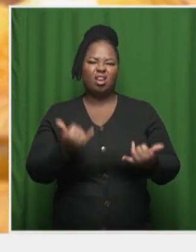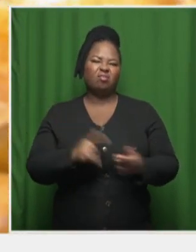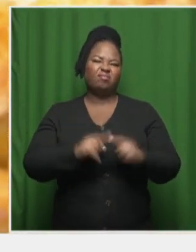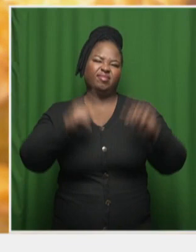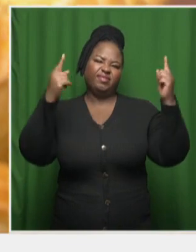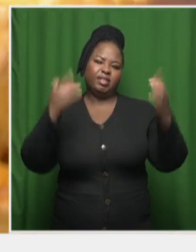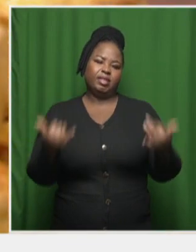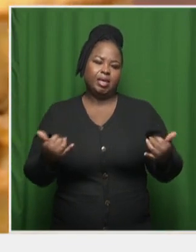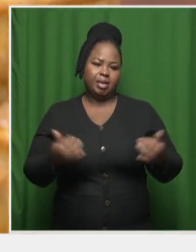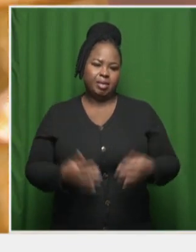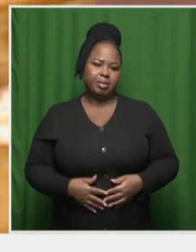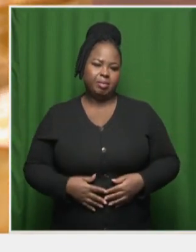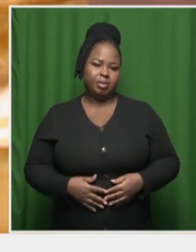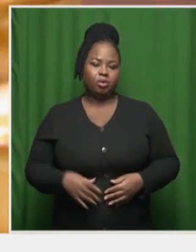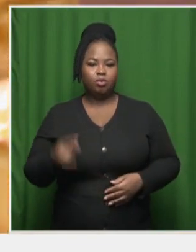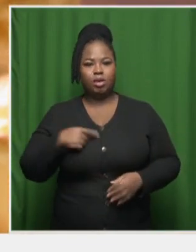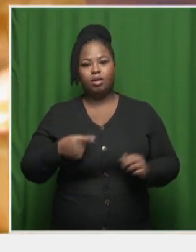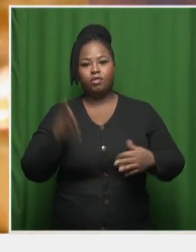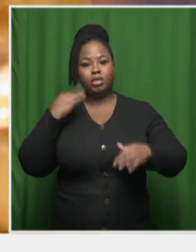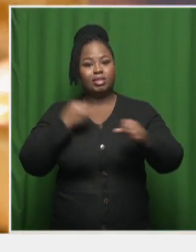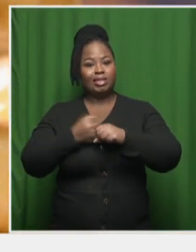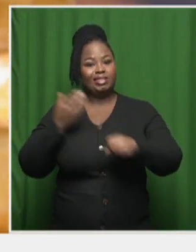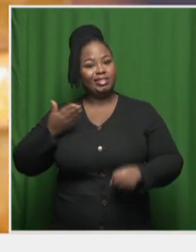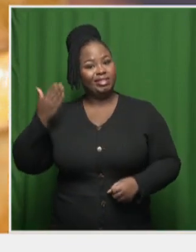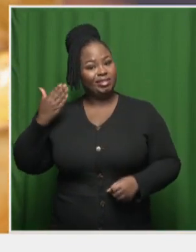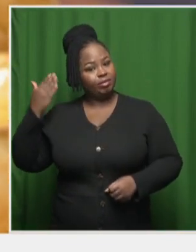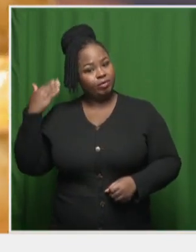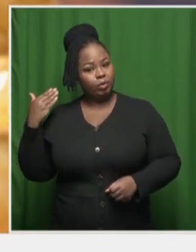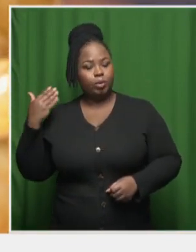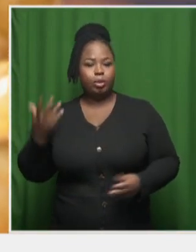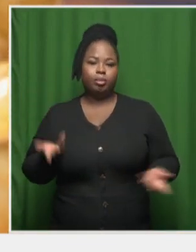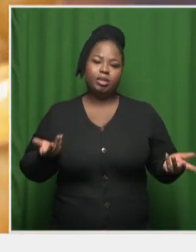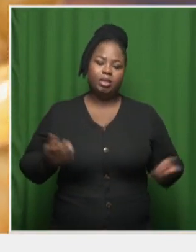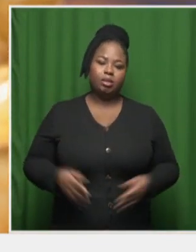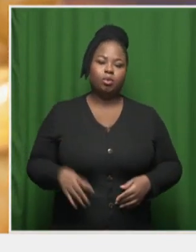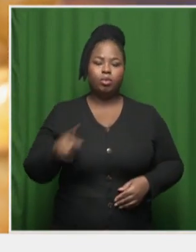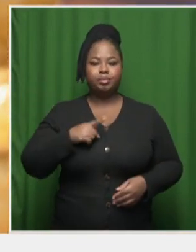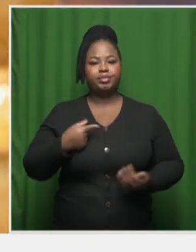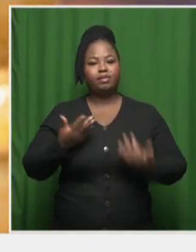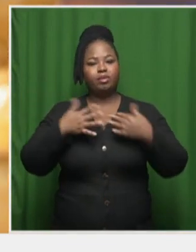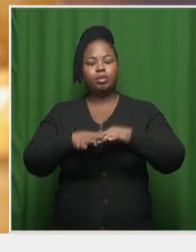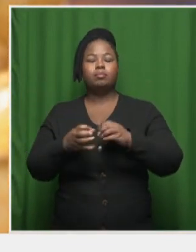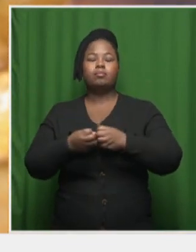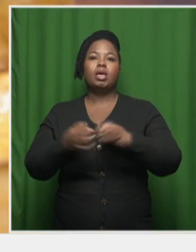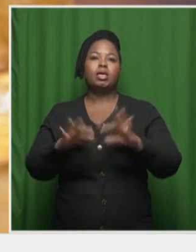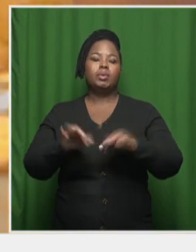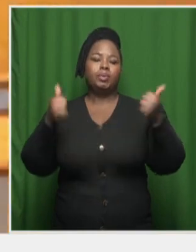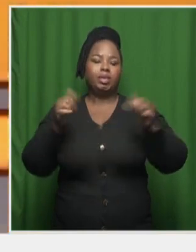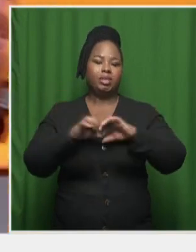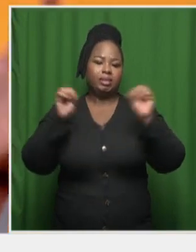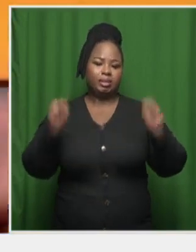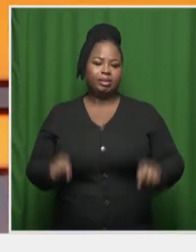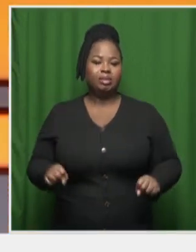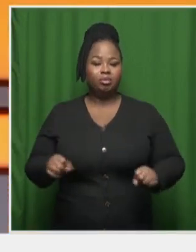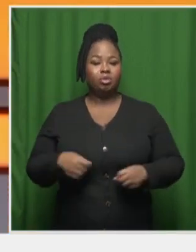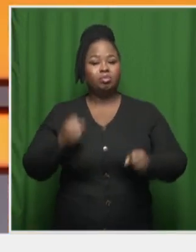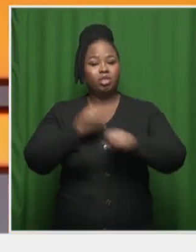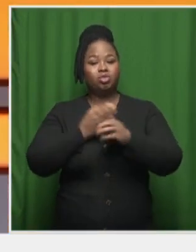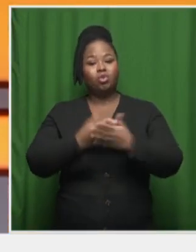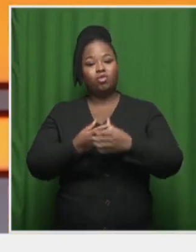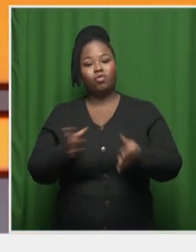in the industry over various years, where they've implemented so many great systems to make sure from